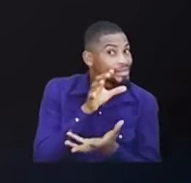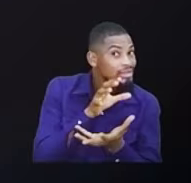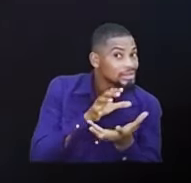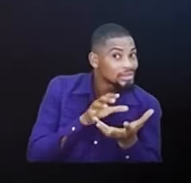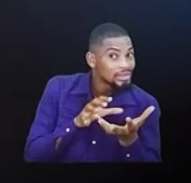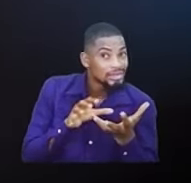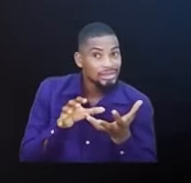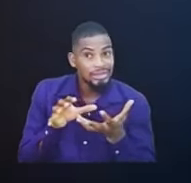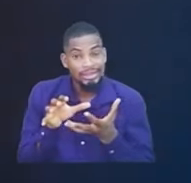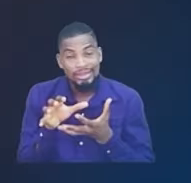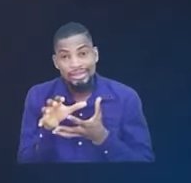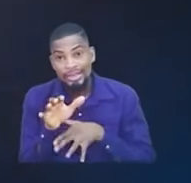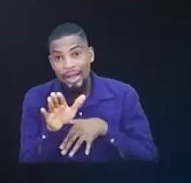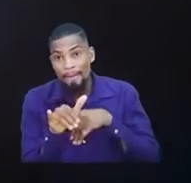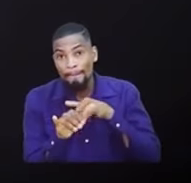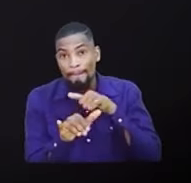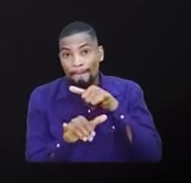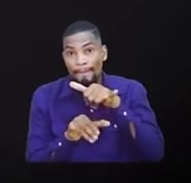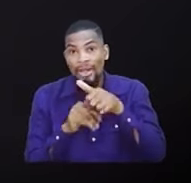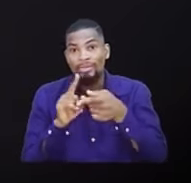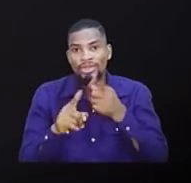When he thought of the father,